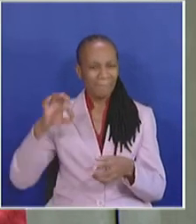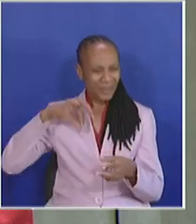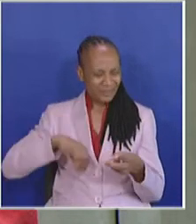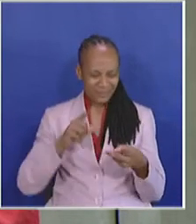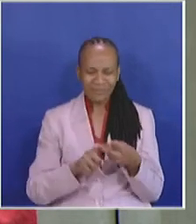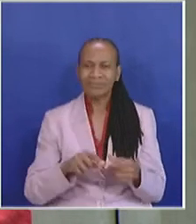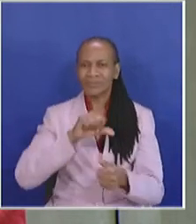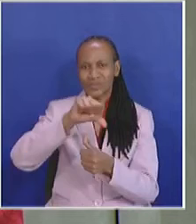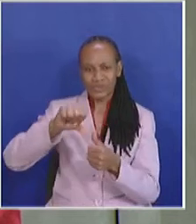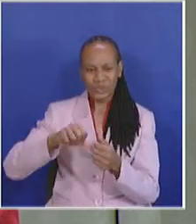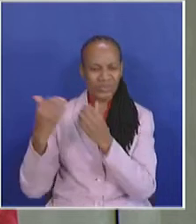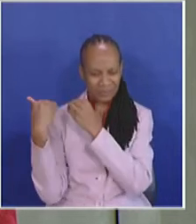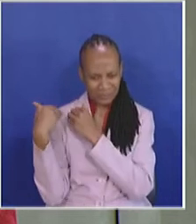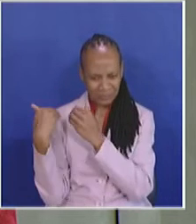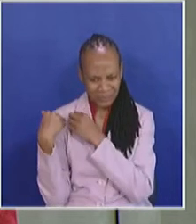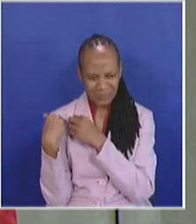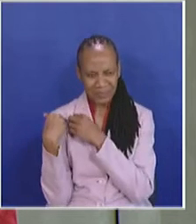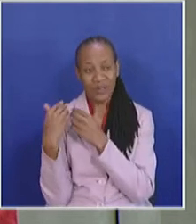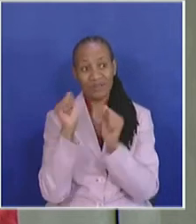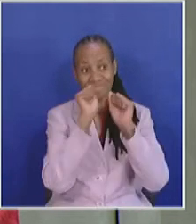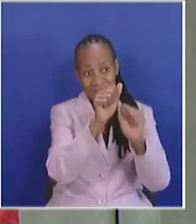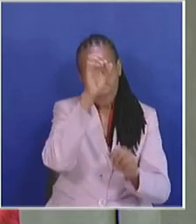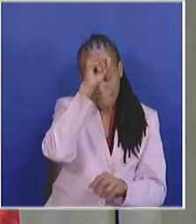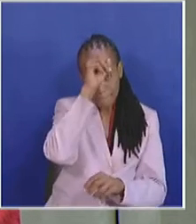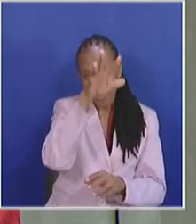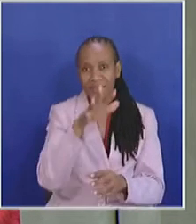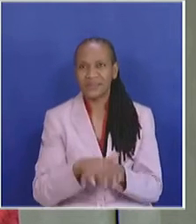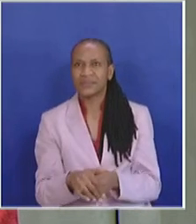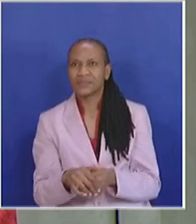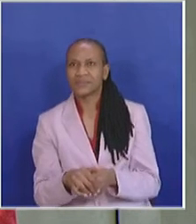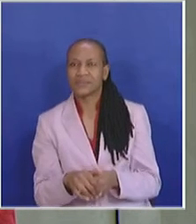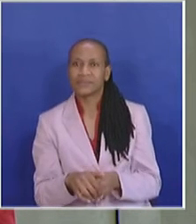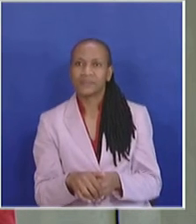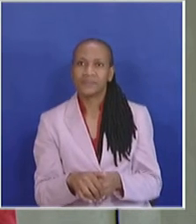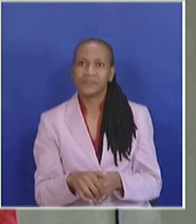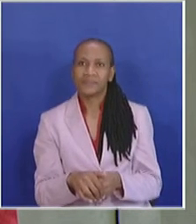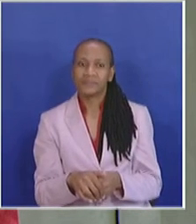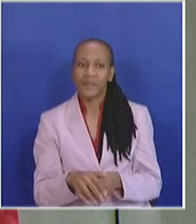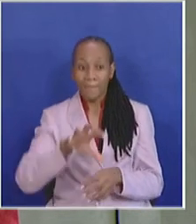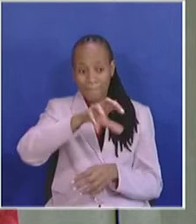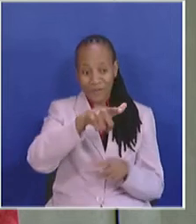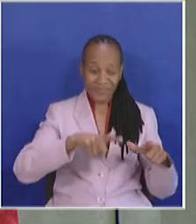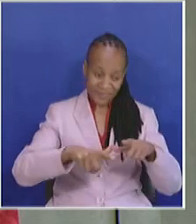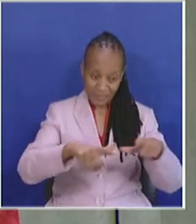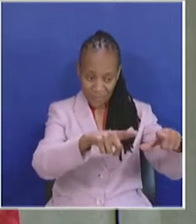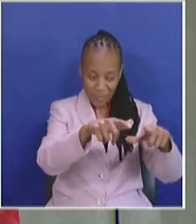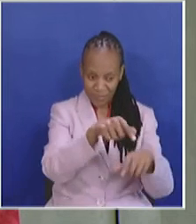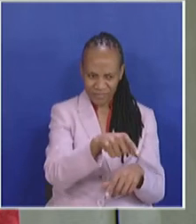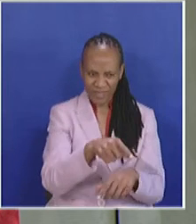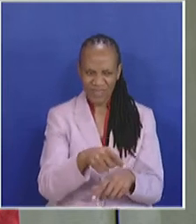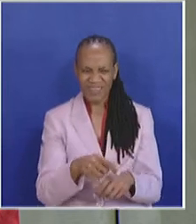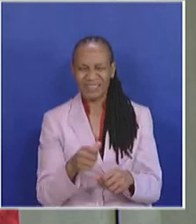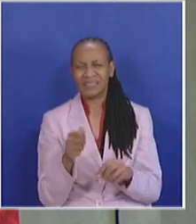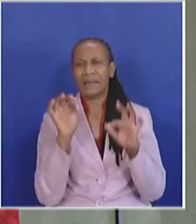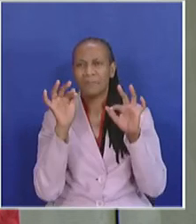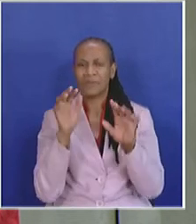social responsibilities of these mining houses in the areas that they are mining. The province has seen several protests